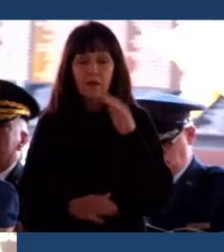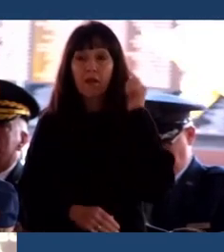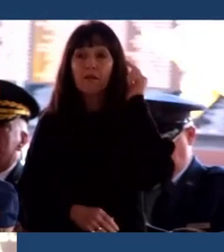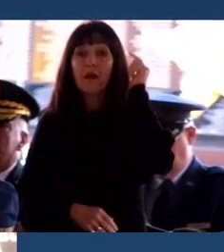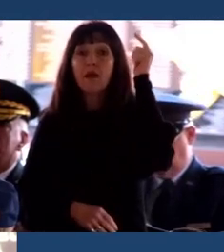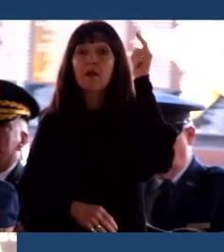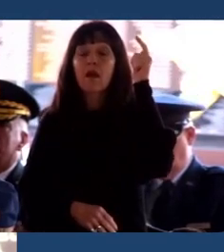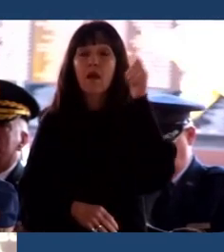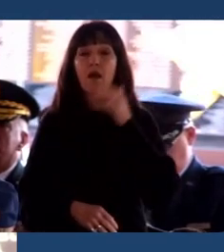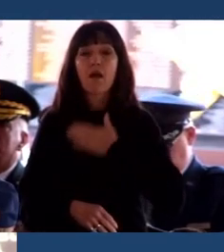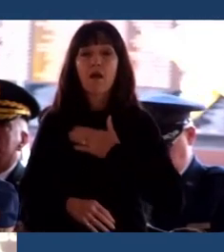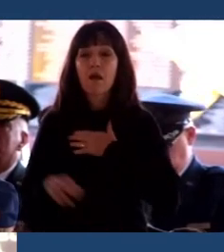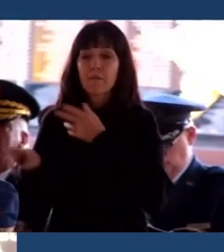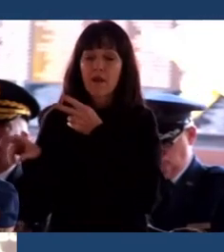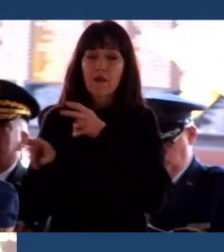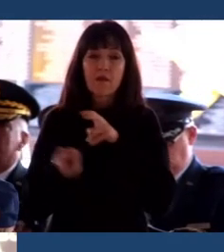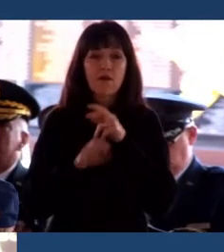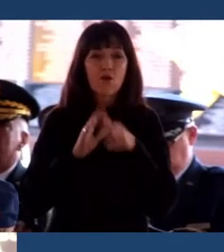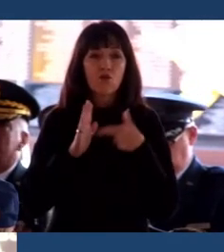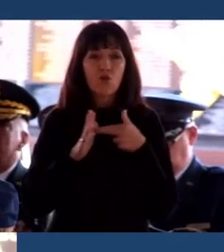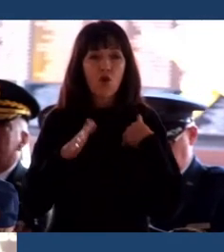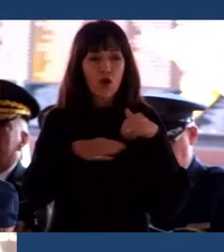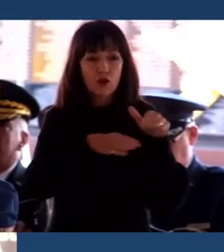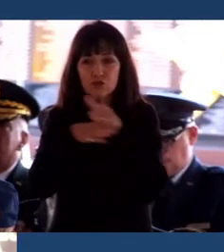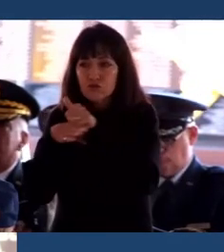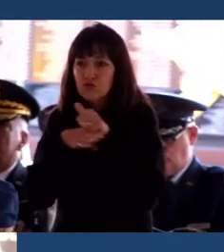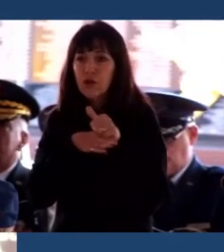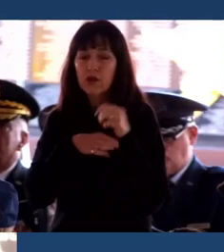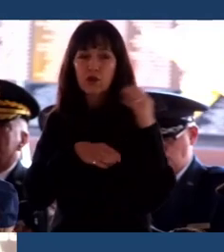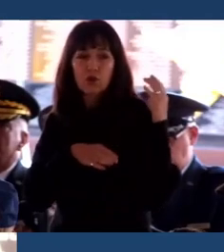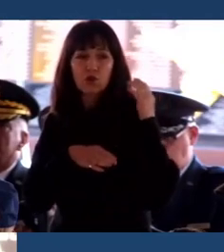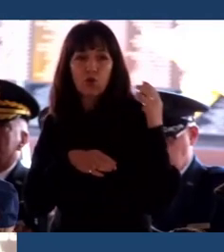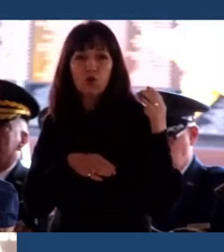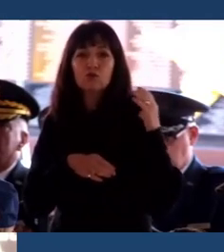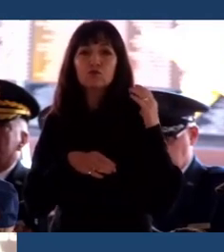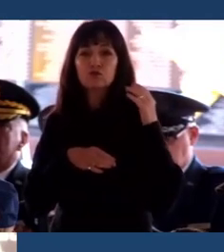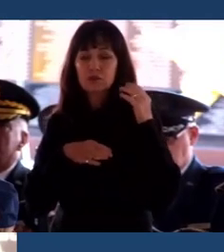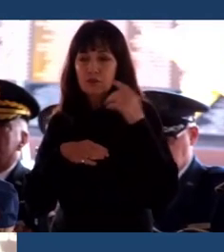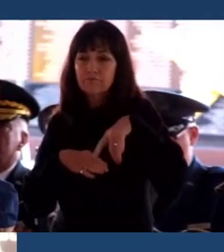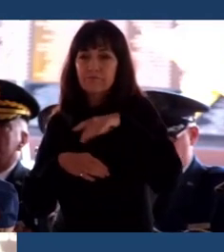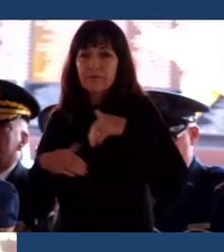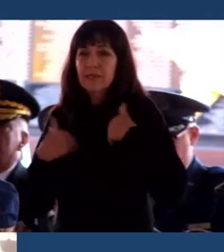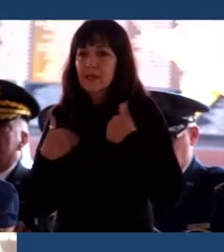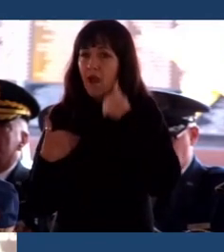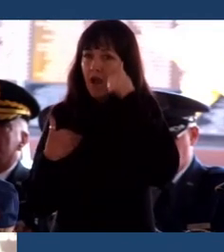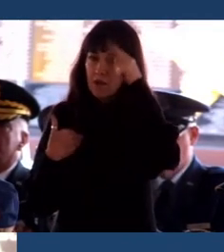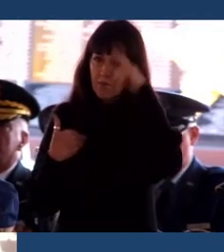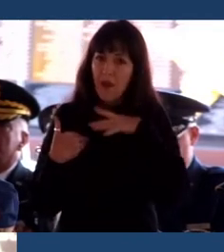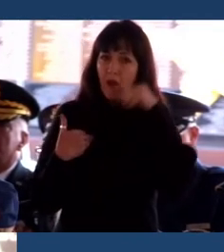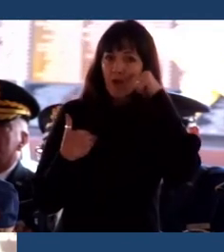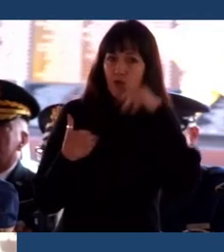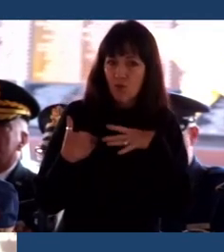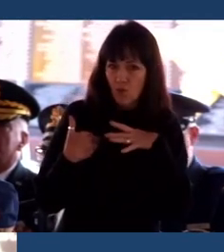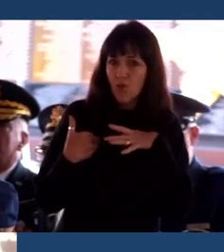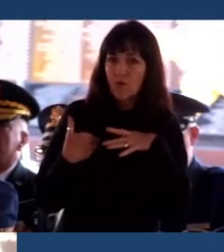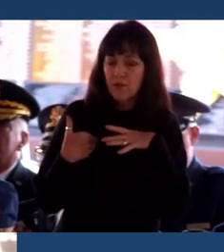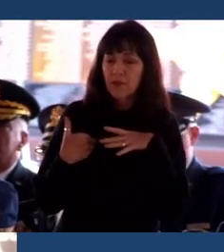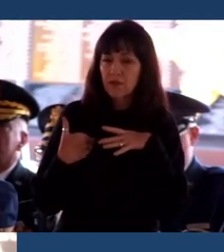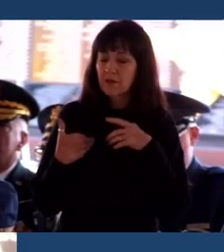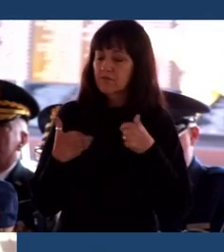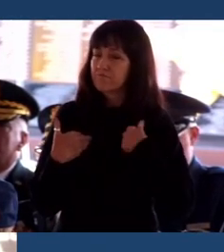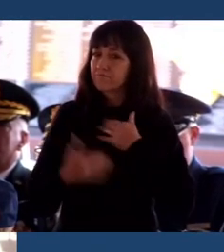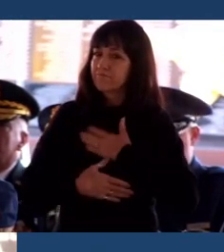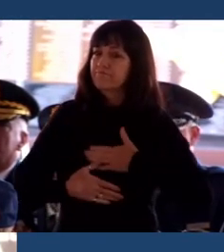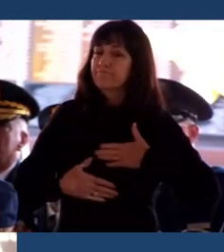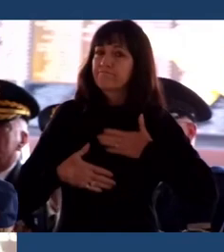into a role where I was training, coaching, and mentoring young men and women. I had the distinct pleasure